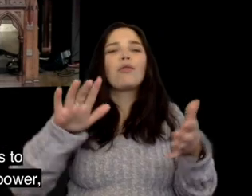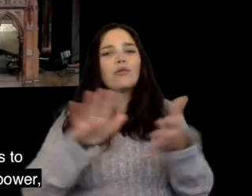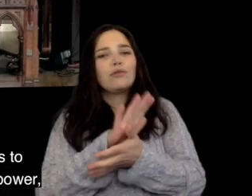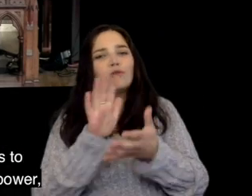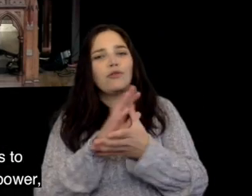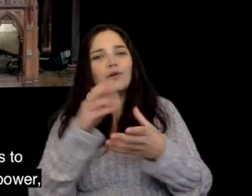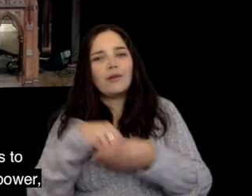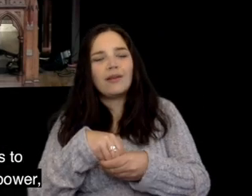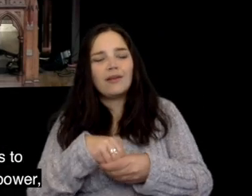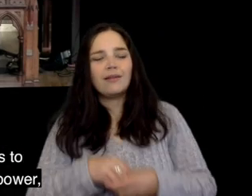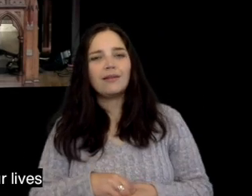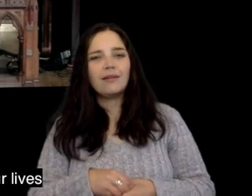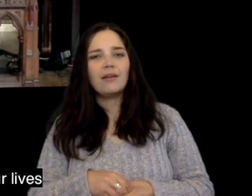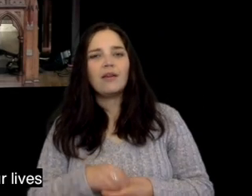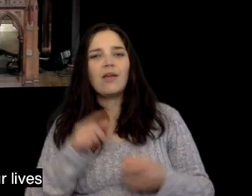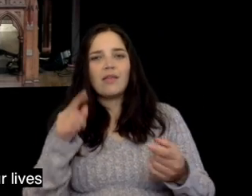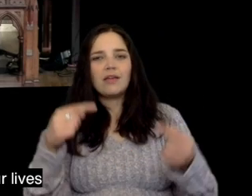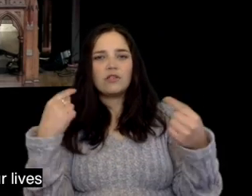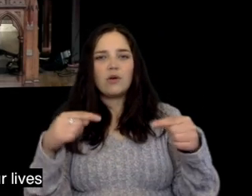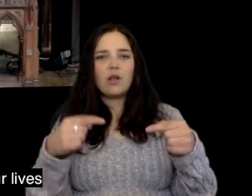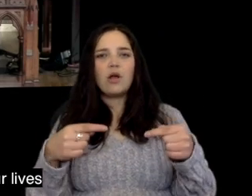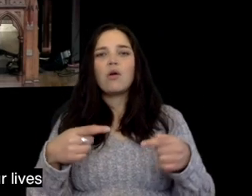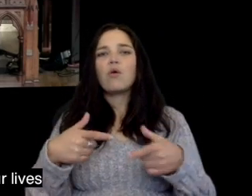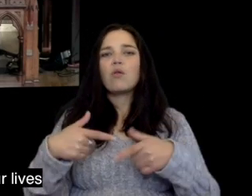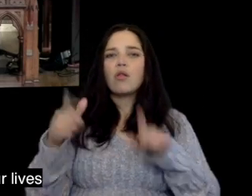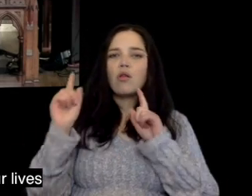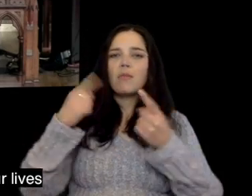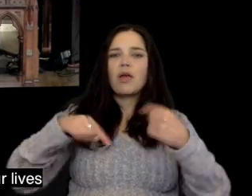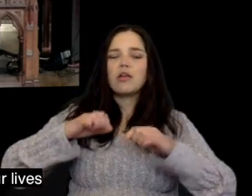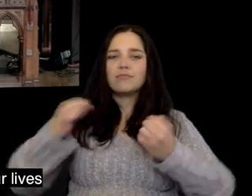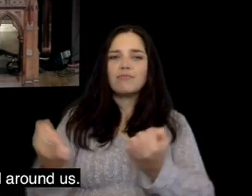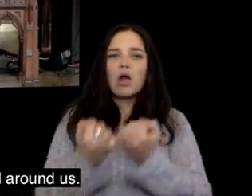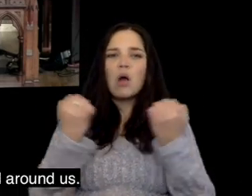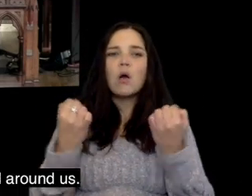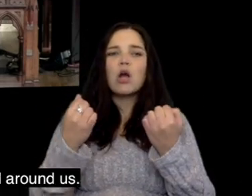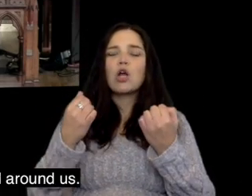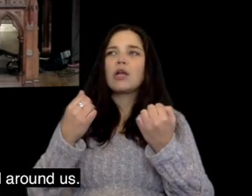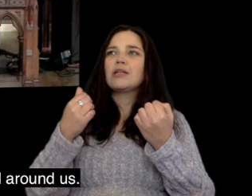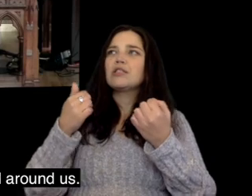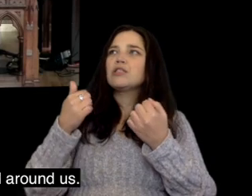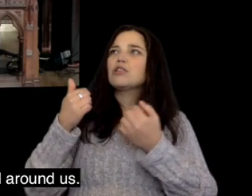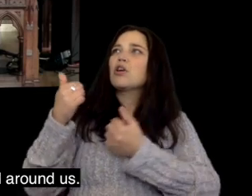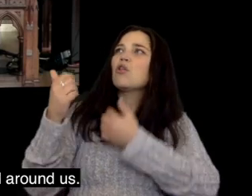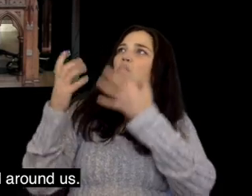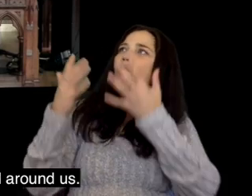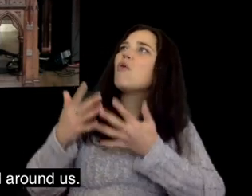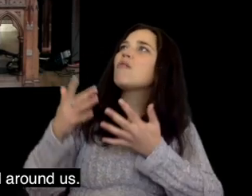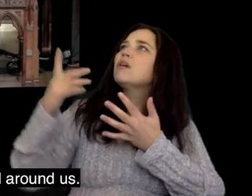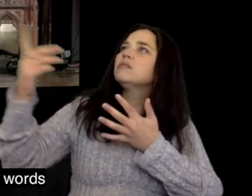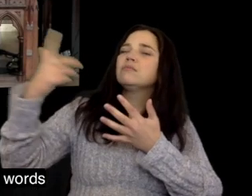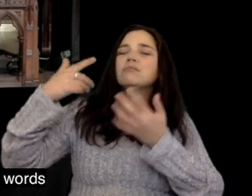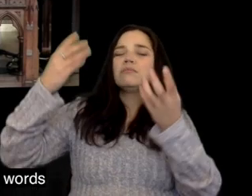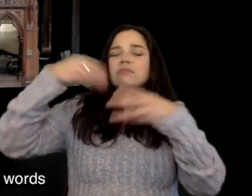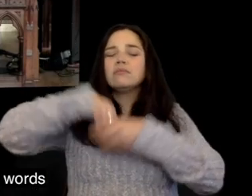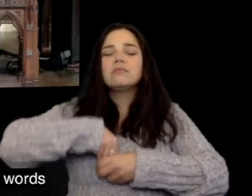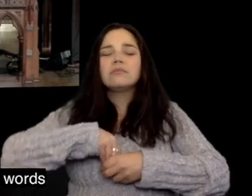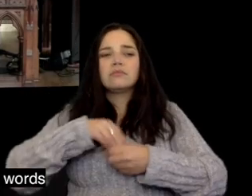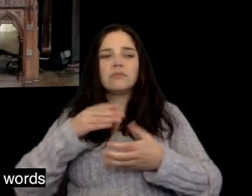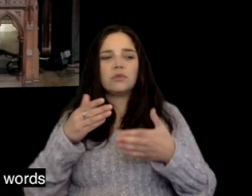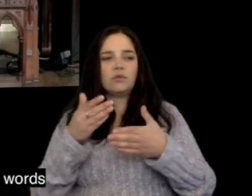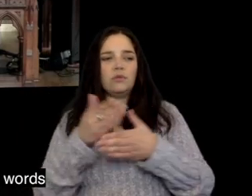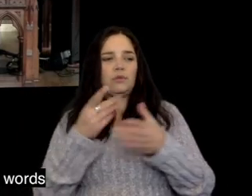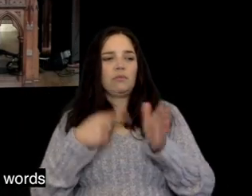that is to allow the Lord, by his power, his glory, to work in our lives, that it be